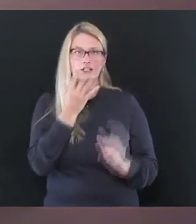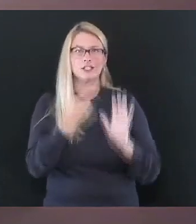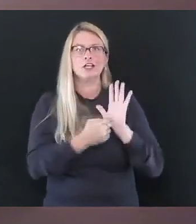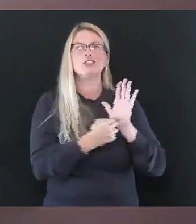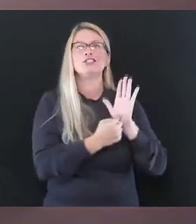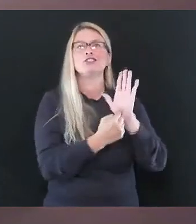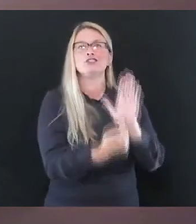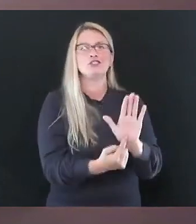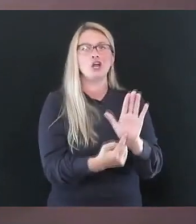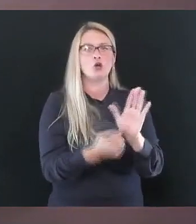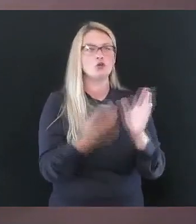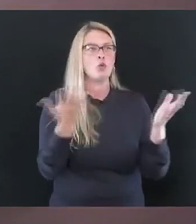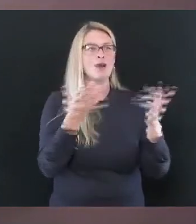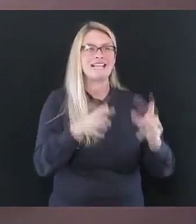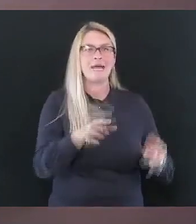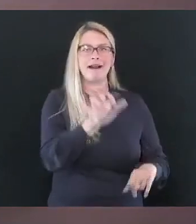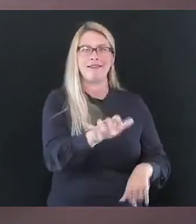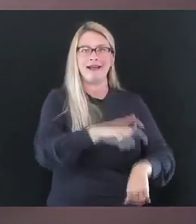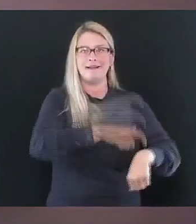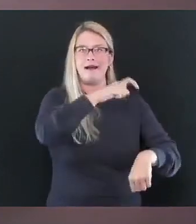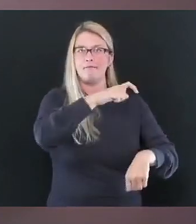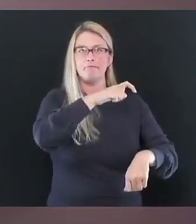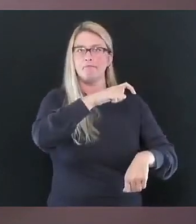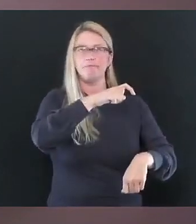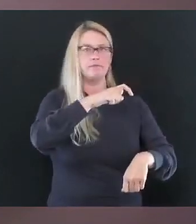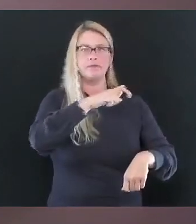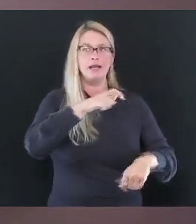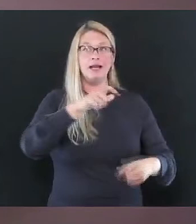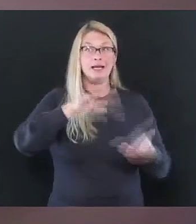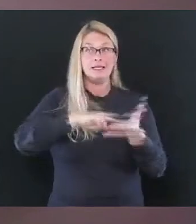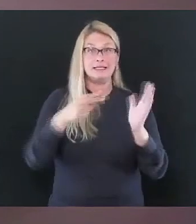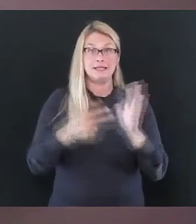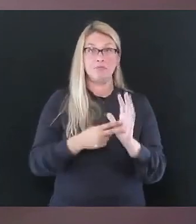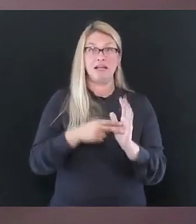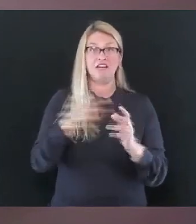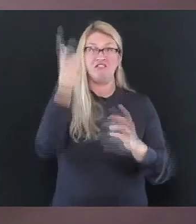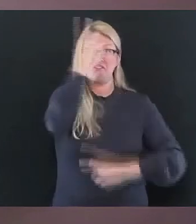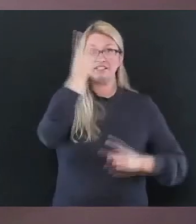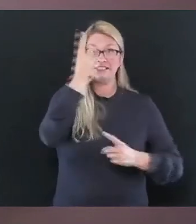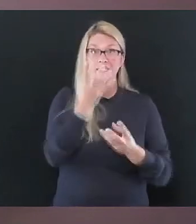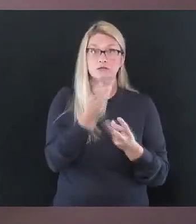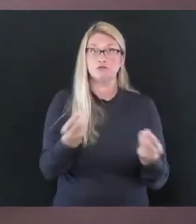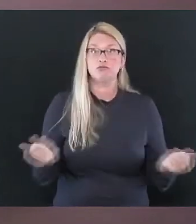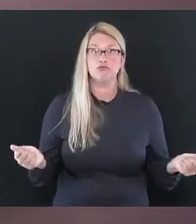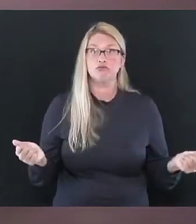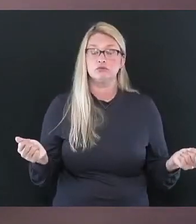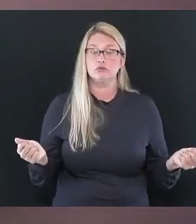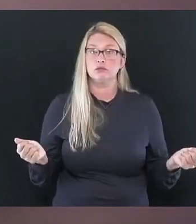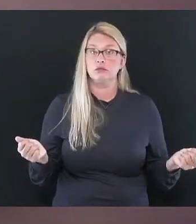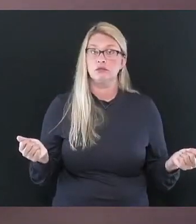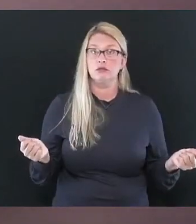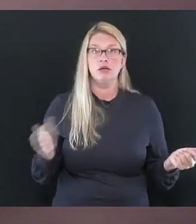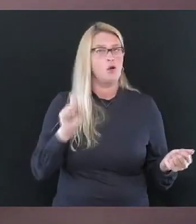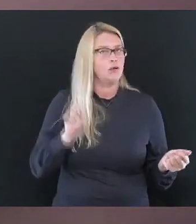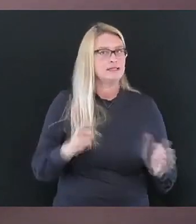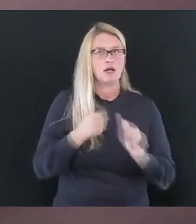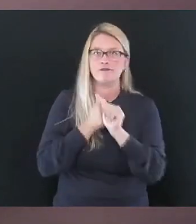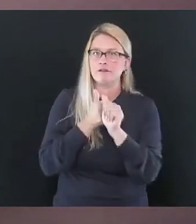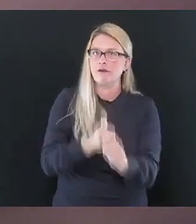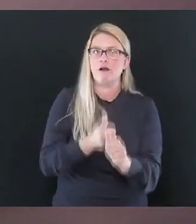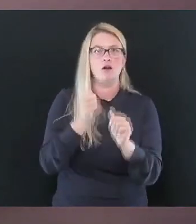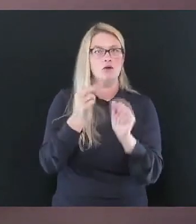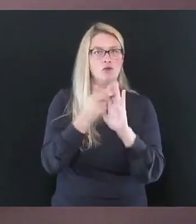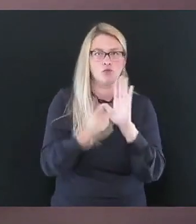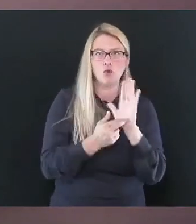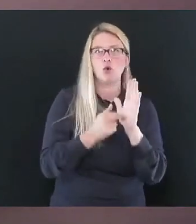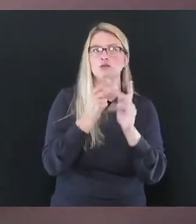going on that time, but it doesn't remove the need for us to be just as careful in a red county as a